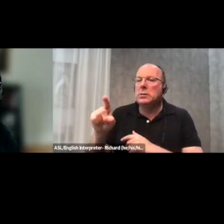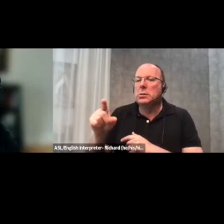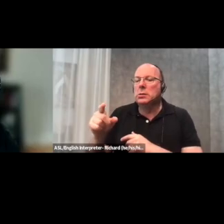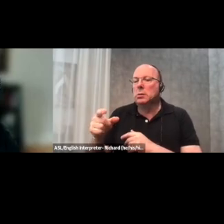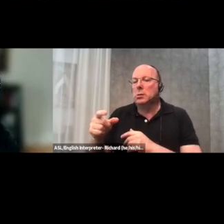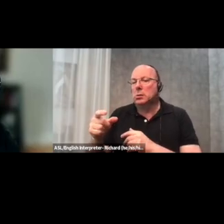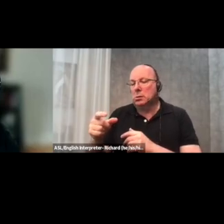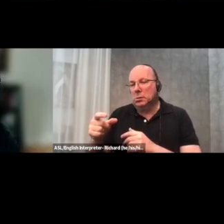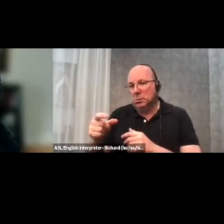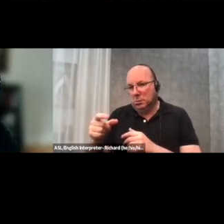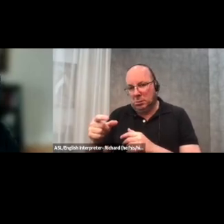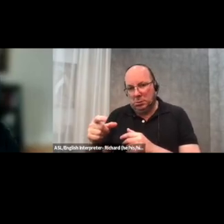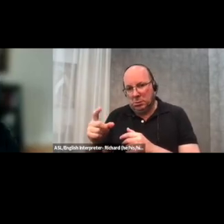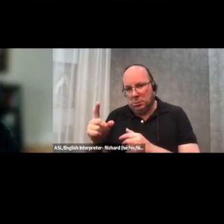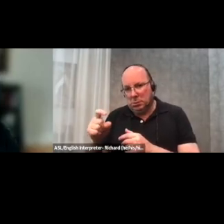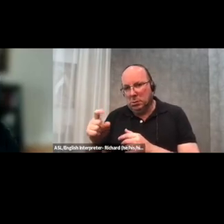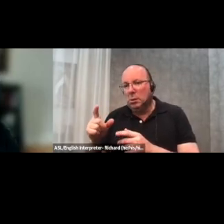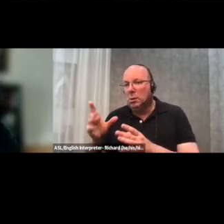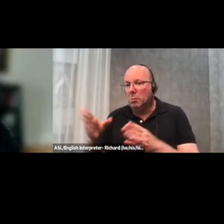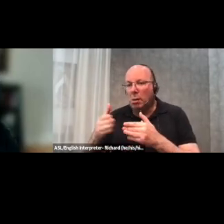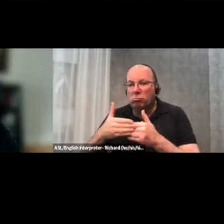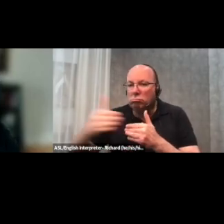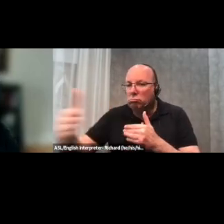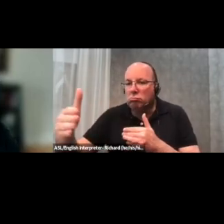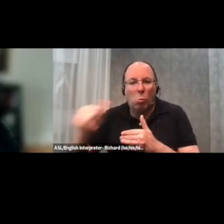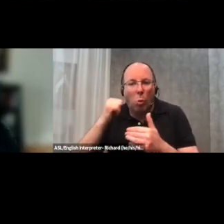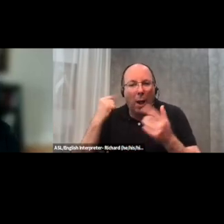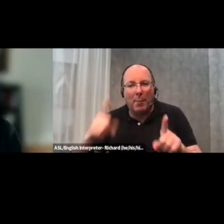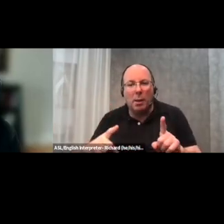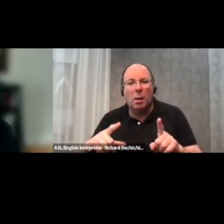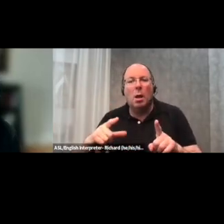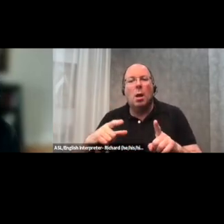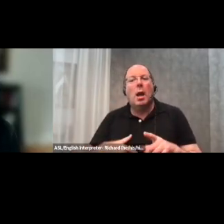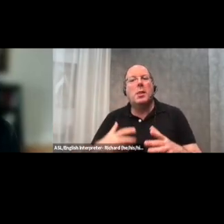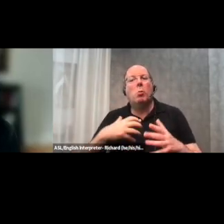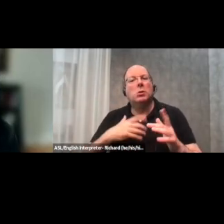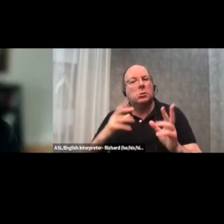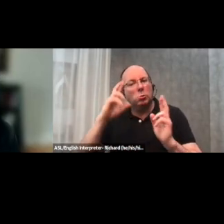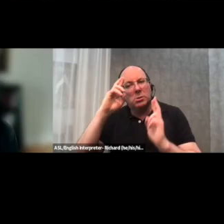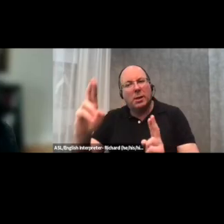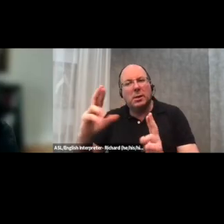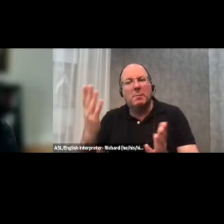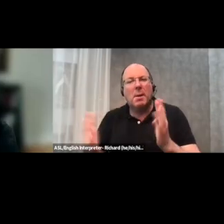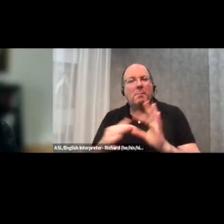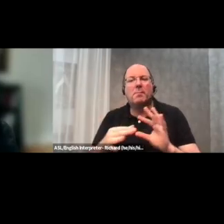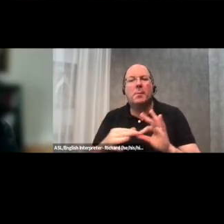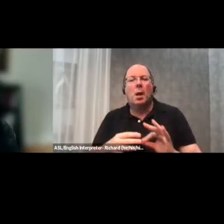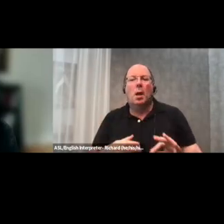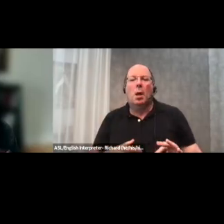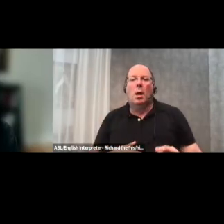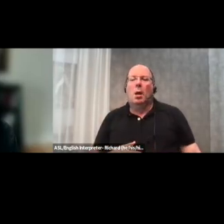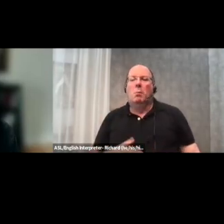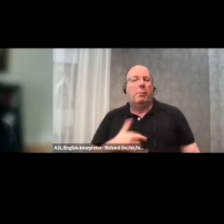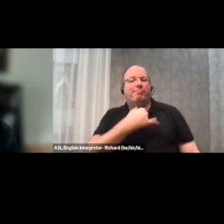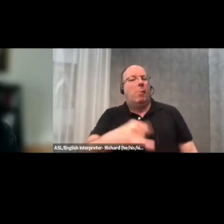plan to avoid it happening in the future. And respect their wishes. It may unfortunately be something like not seeing you anymore,